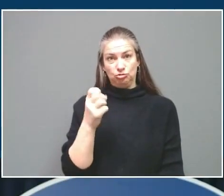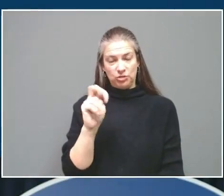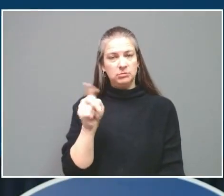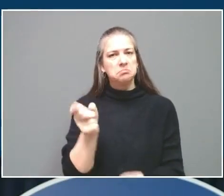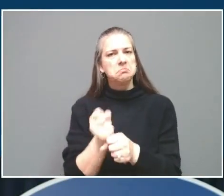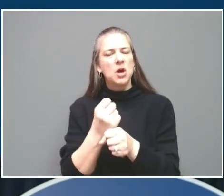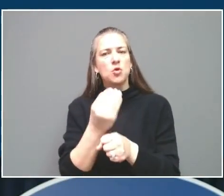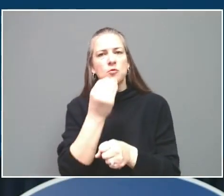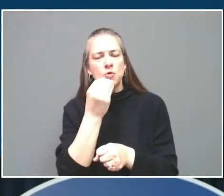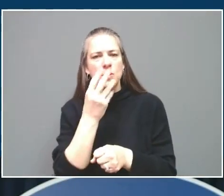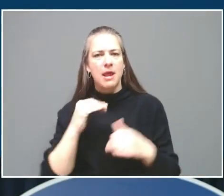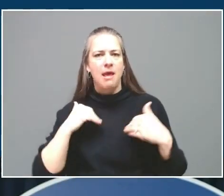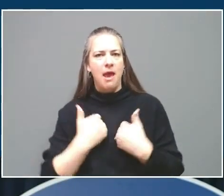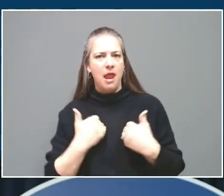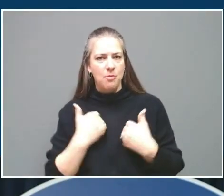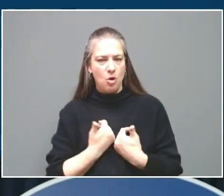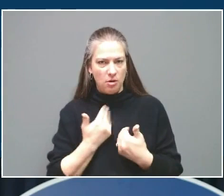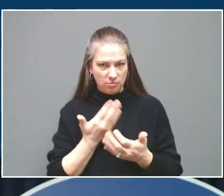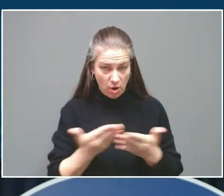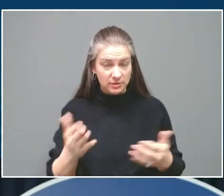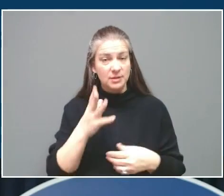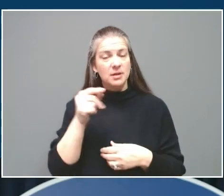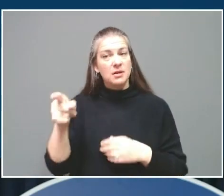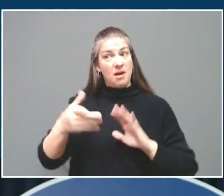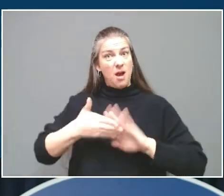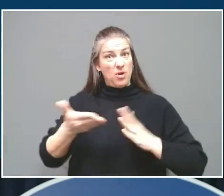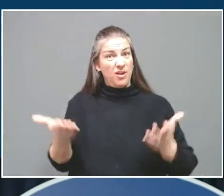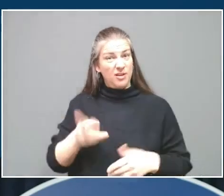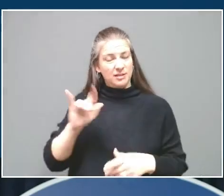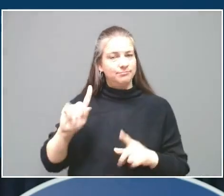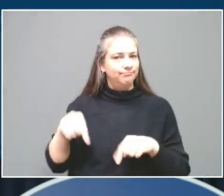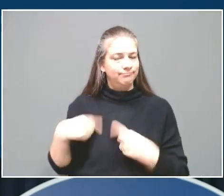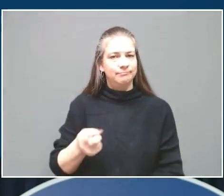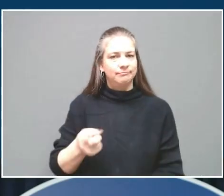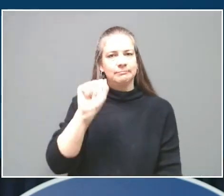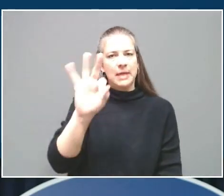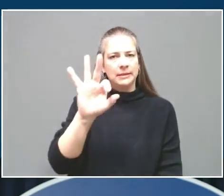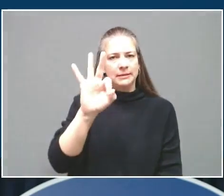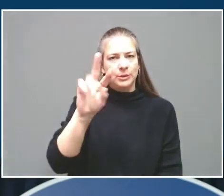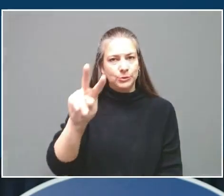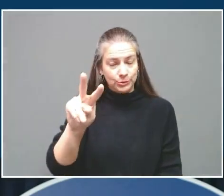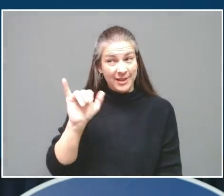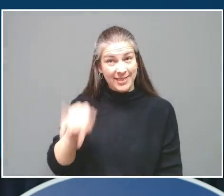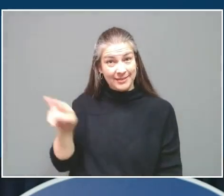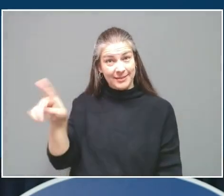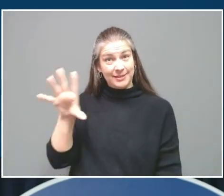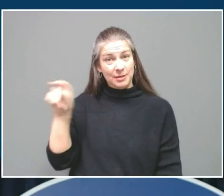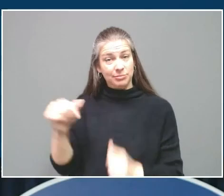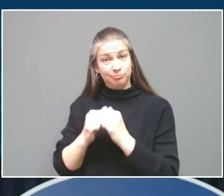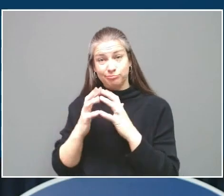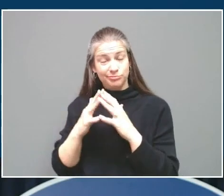safety products and has operated in Kentucky since 1992, when the company formed its animal safety headquarters